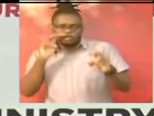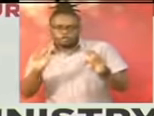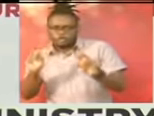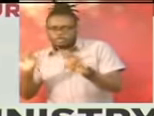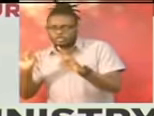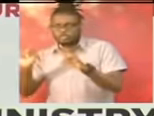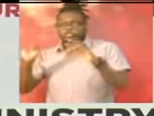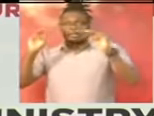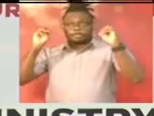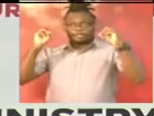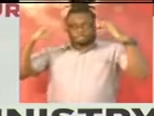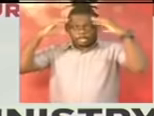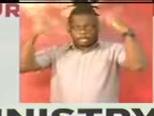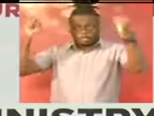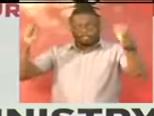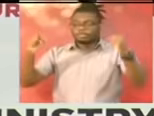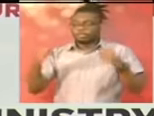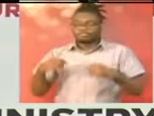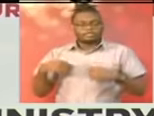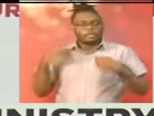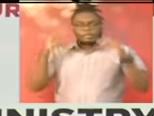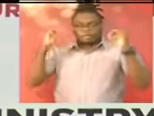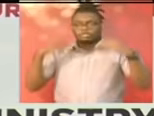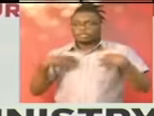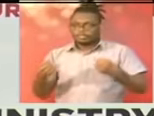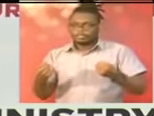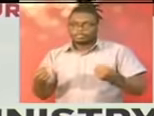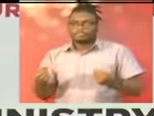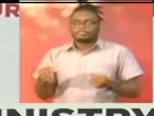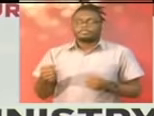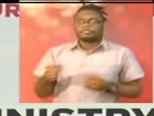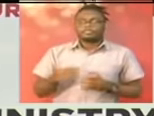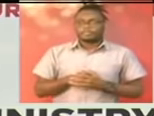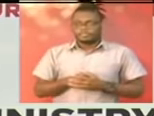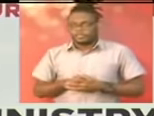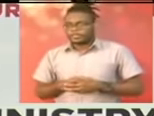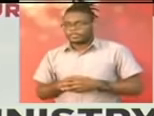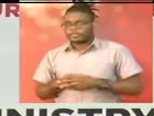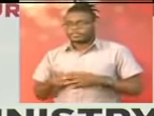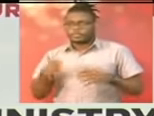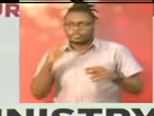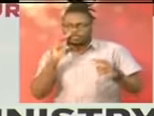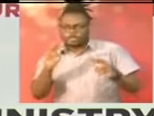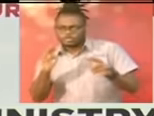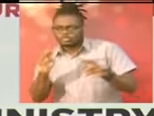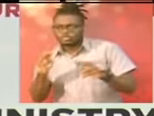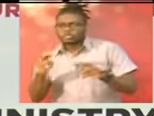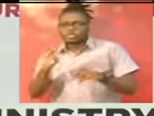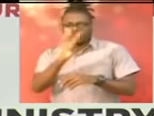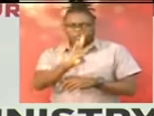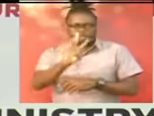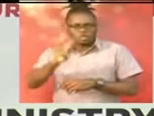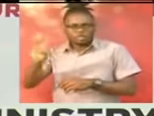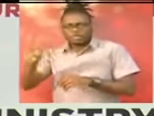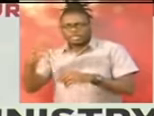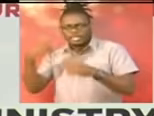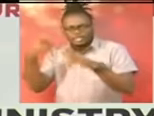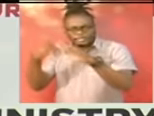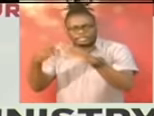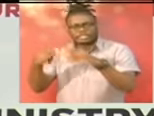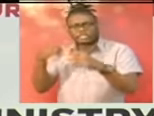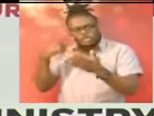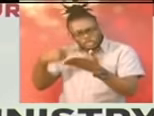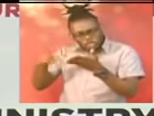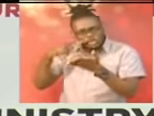which approach would be most beneficial as more vaccines become available. That vaccine rollout appointment system is one of the things